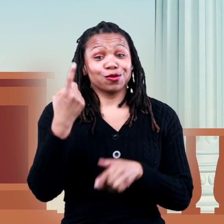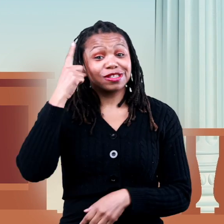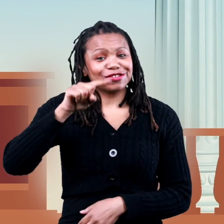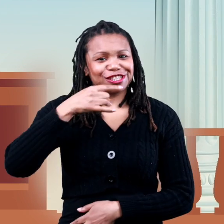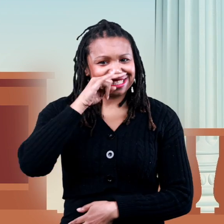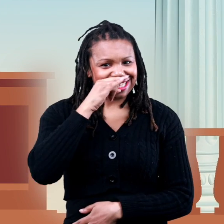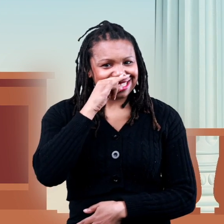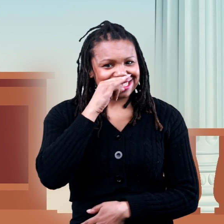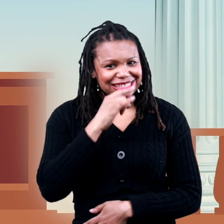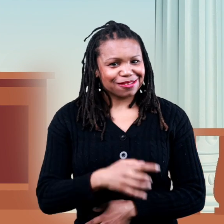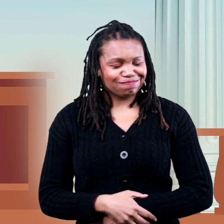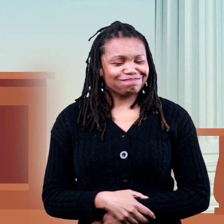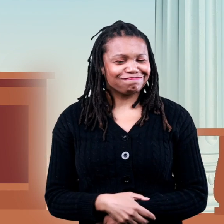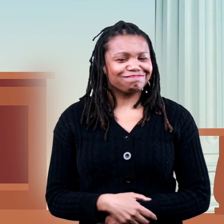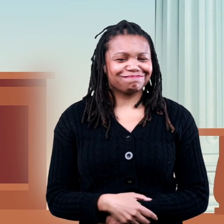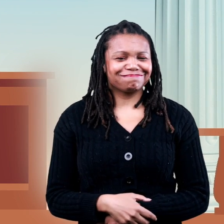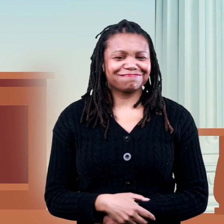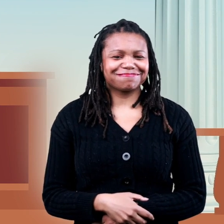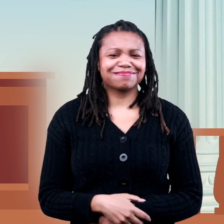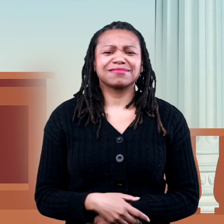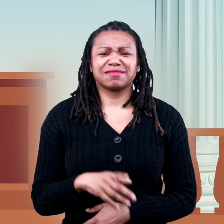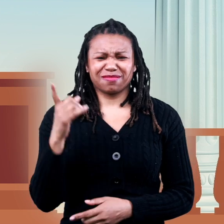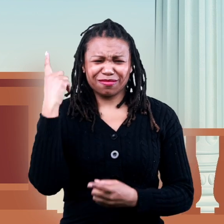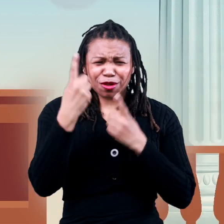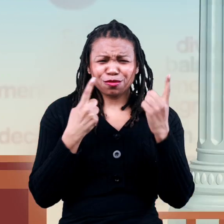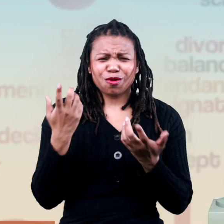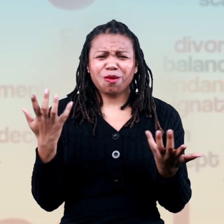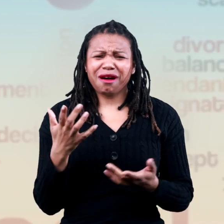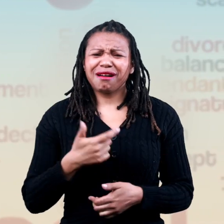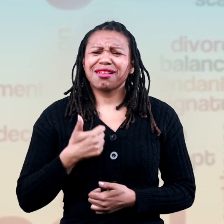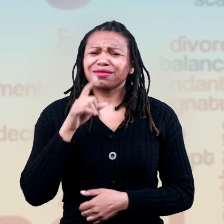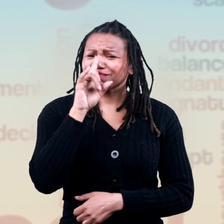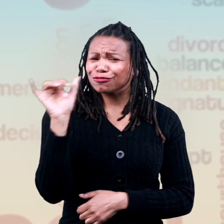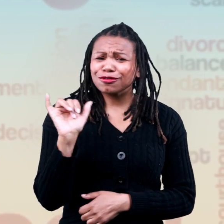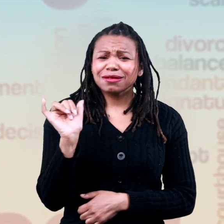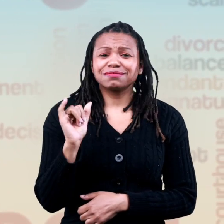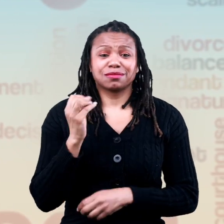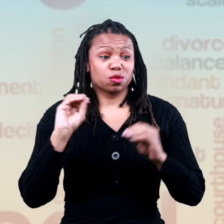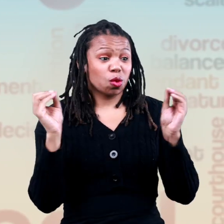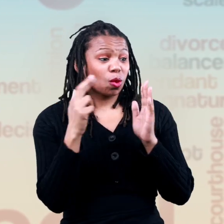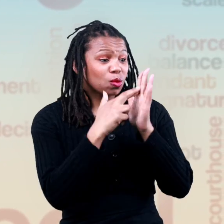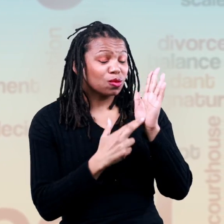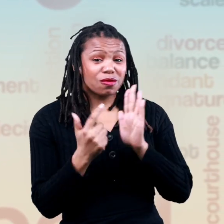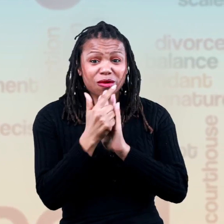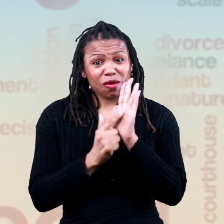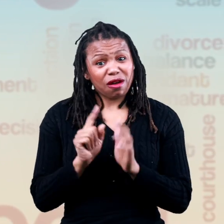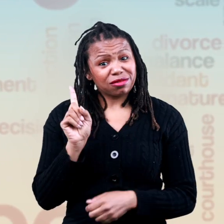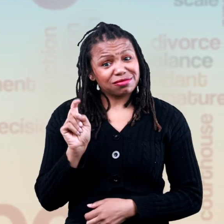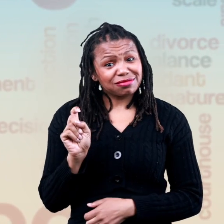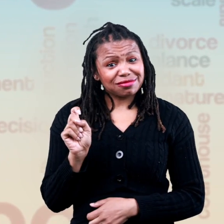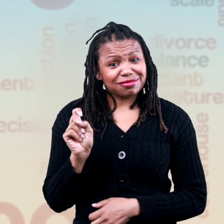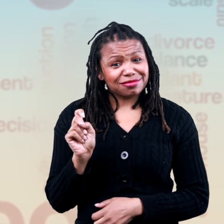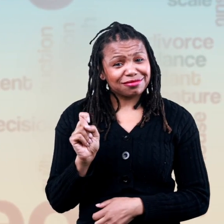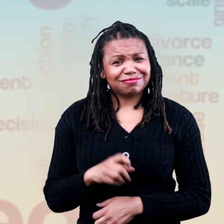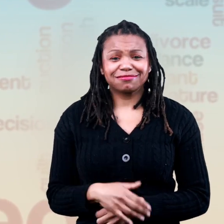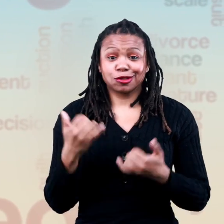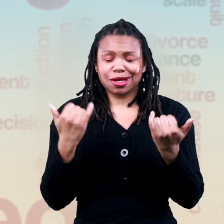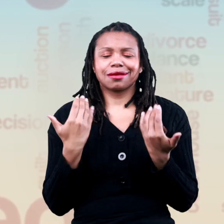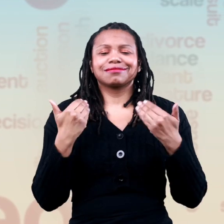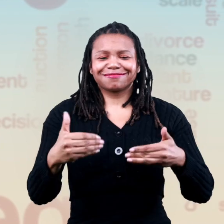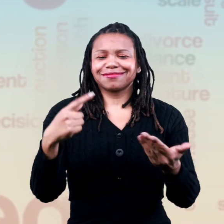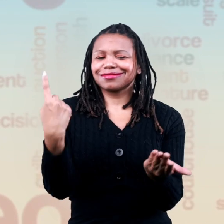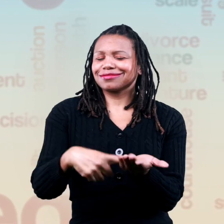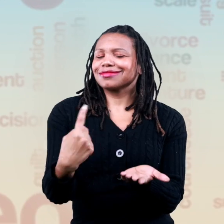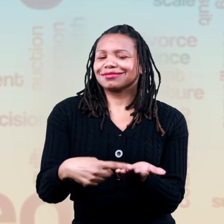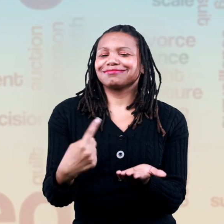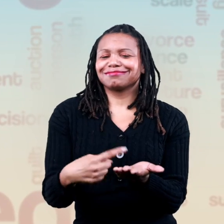Laws and rules. For kids, have you ever wondered what life would be like if there were no rules or laws?